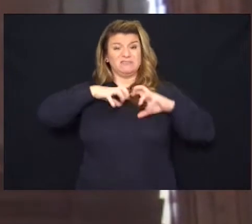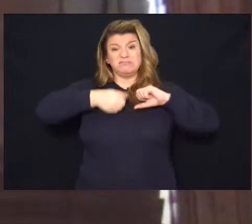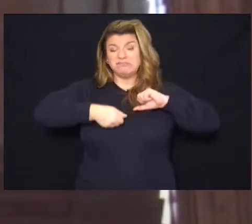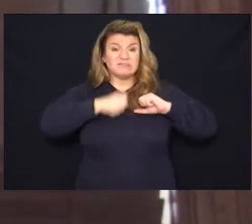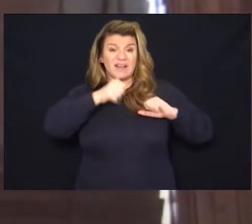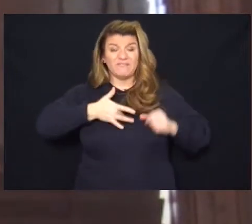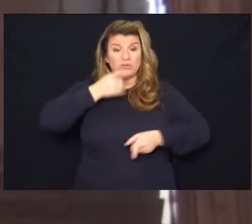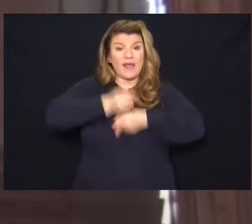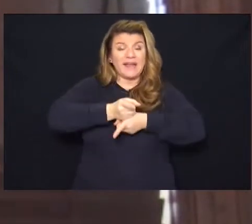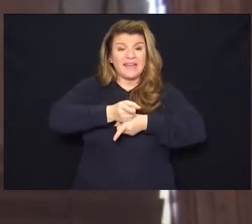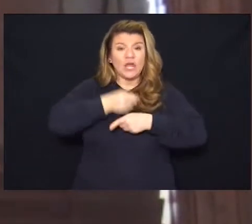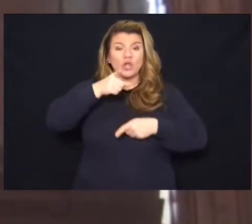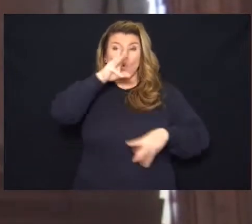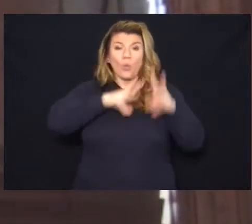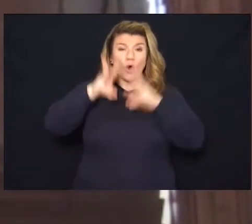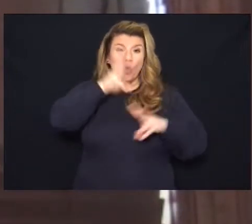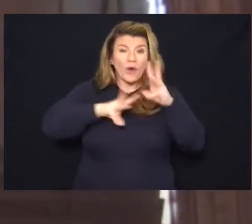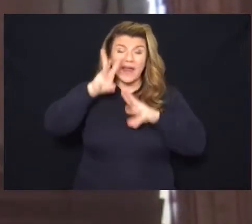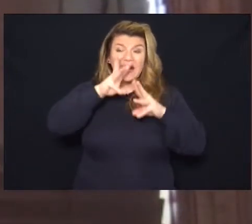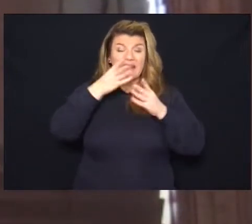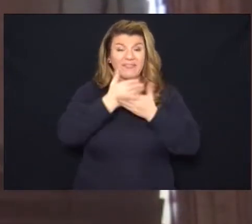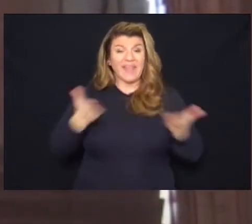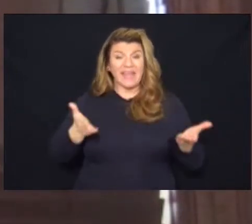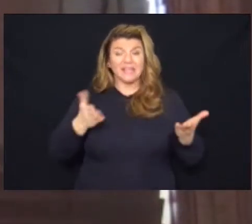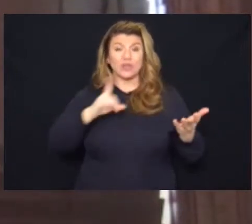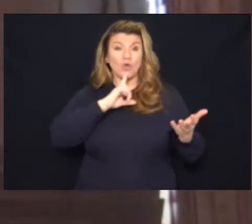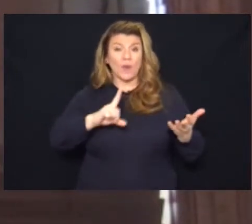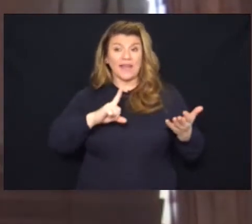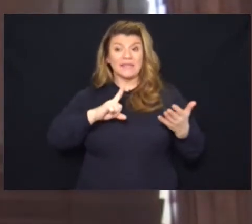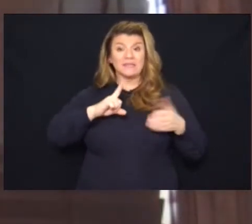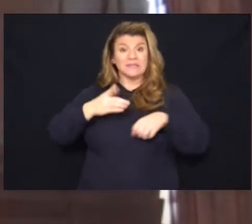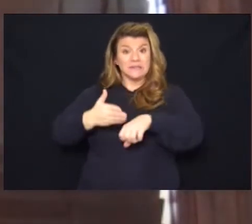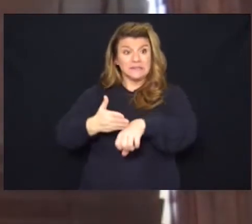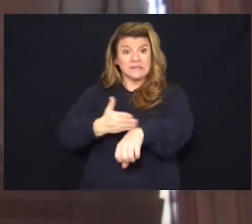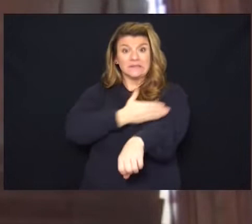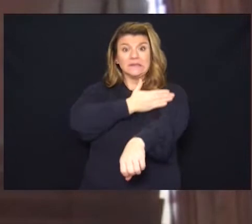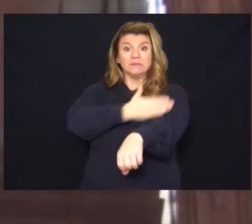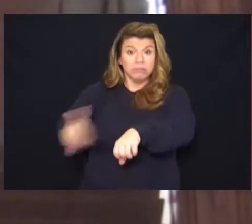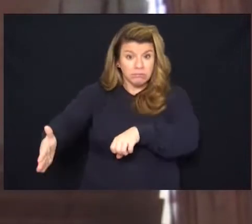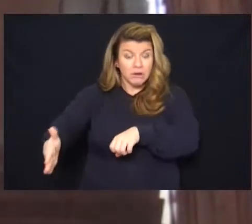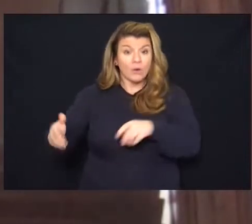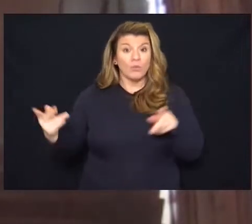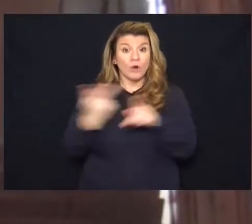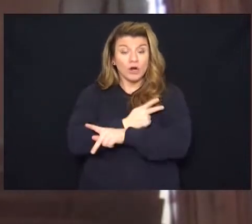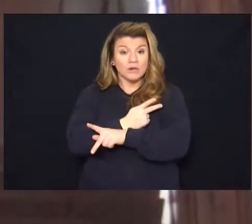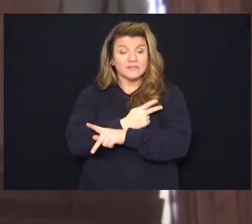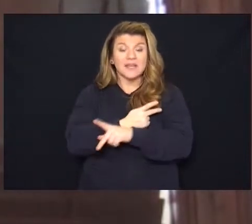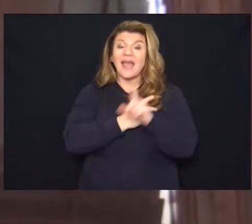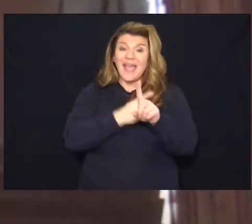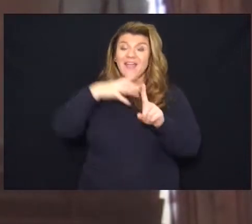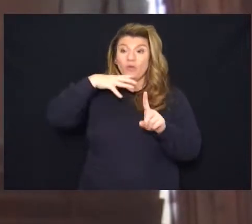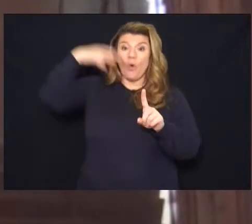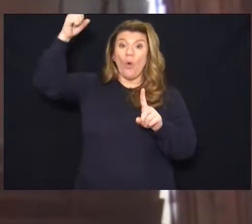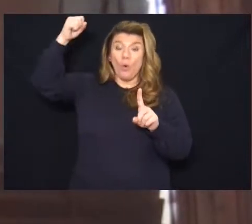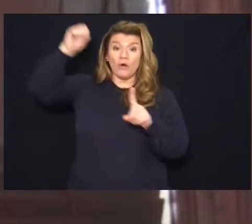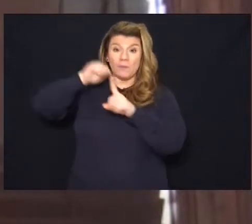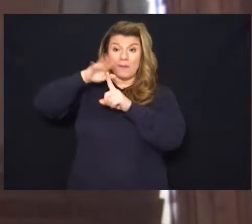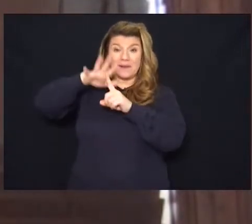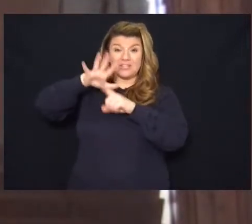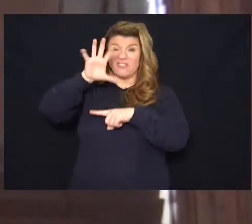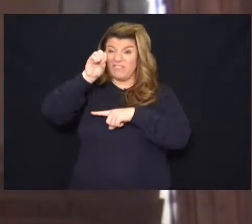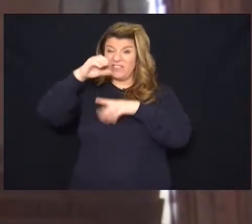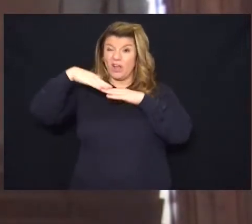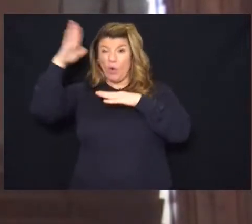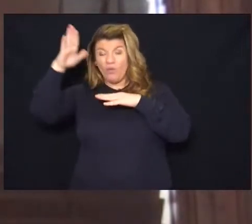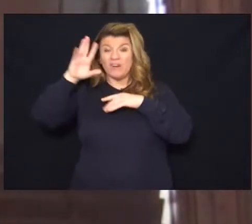cetera, and you're worried that things are really progressing, or particularly if you're older, over 50 and